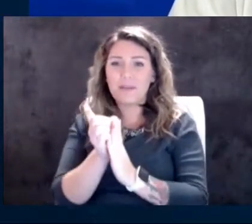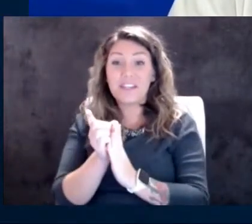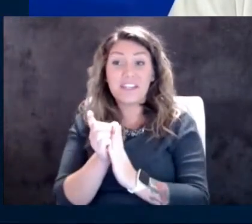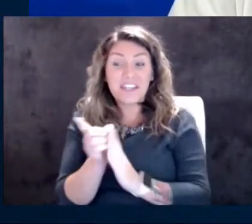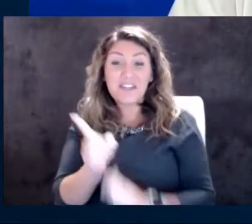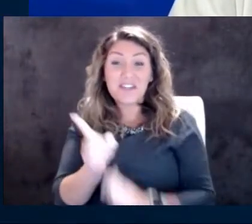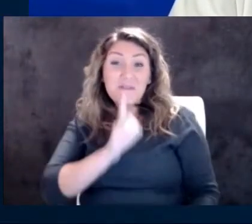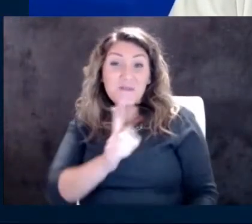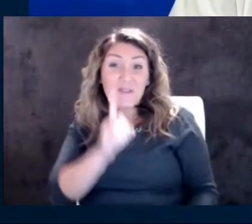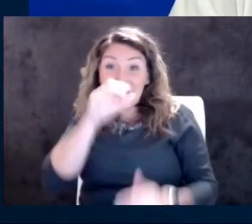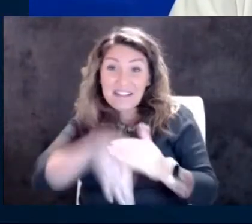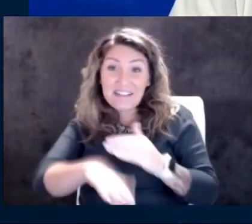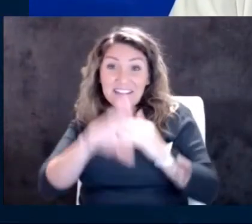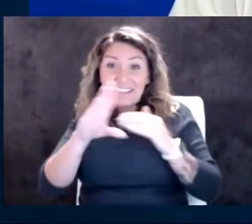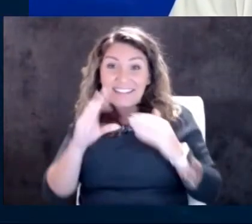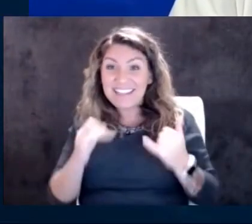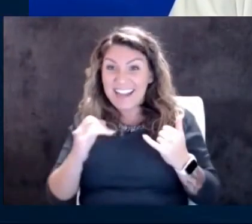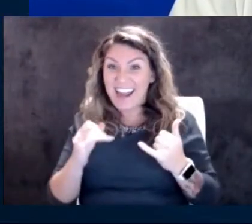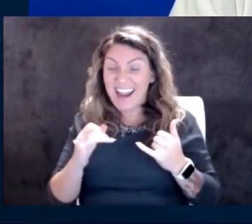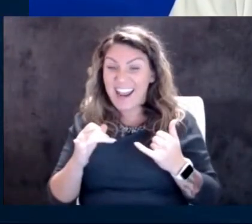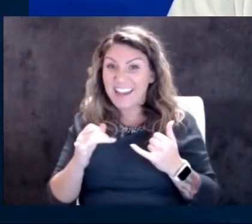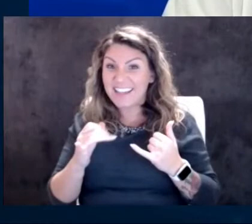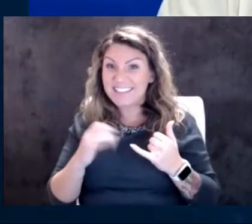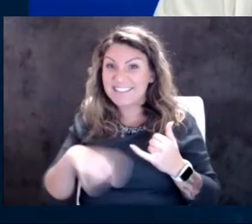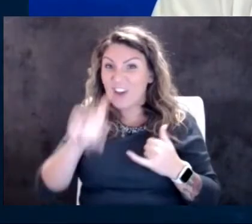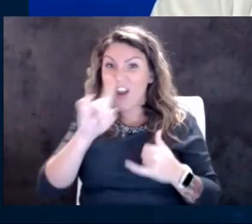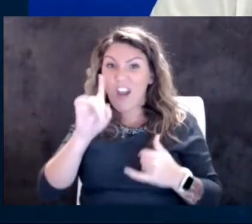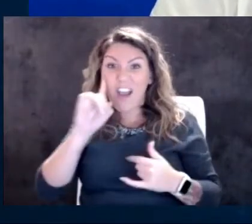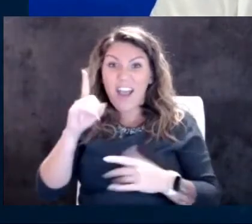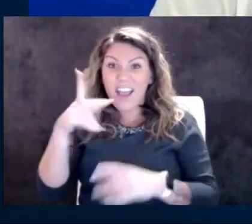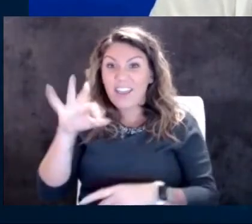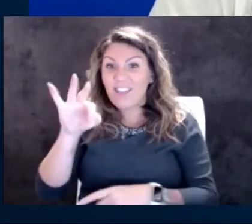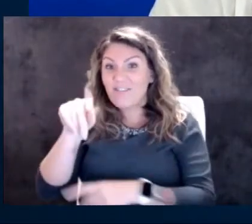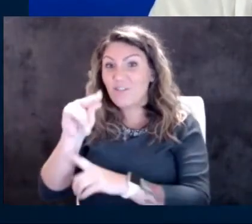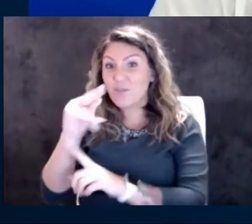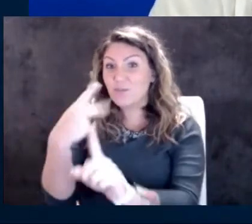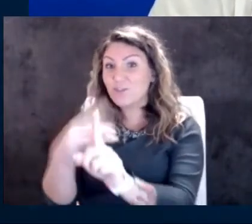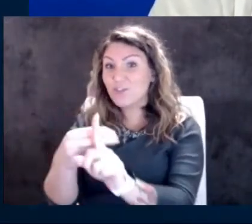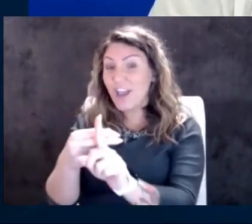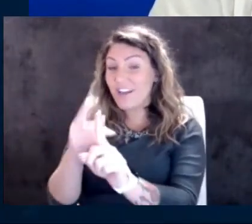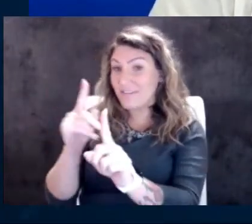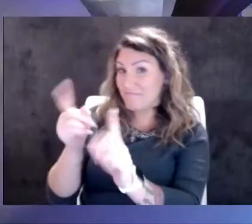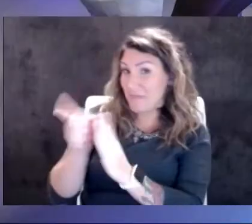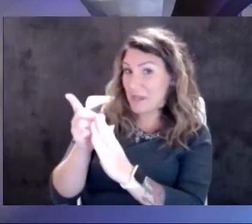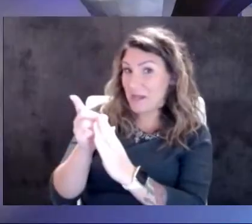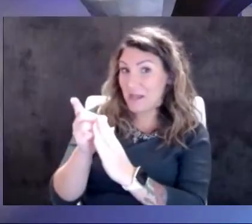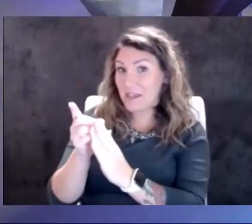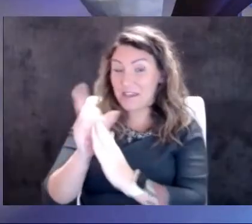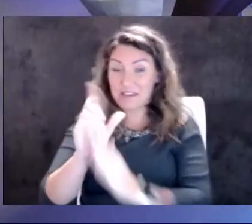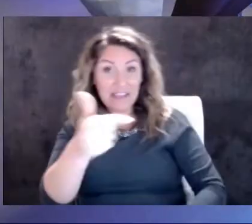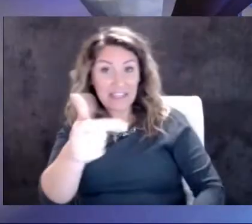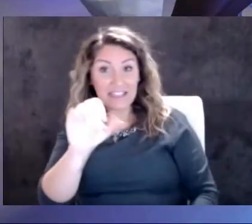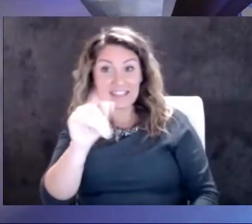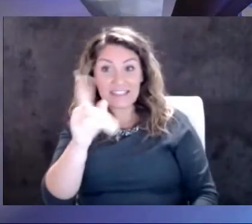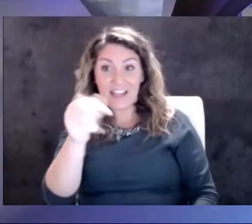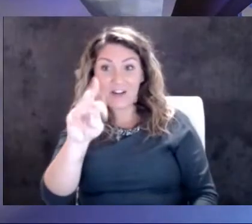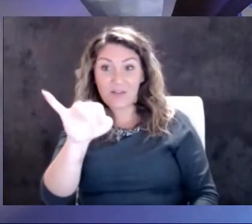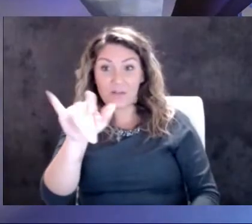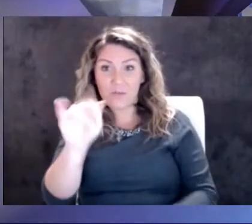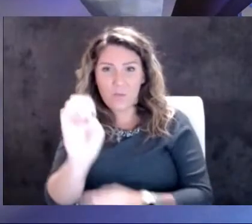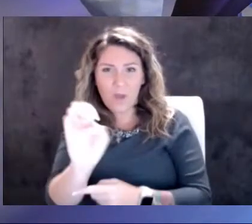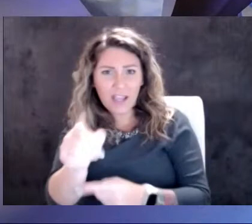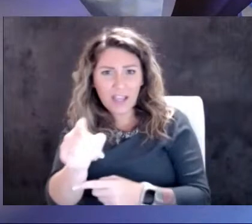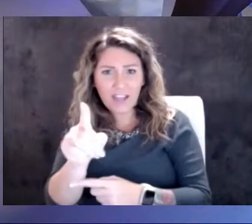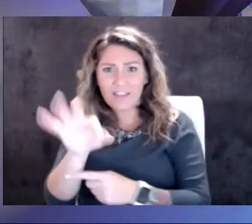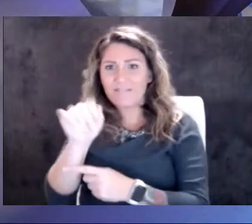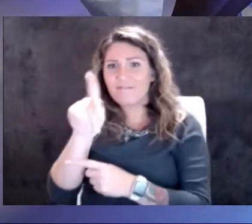in. Hawkeye, you're going to get a flu shot in just a minute. Yeah. Dr. Catherine Satterwhite, you're going to get a flu shot. I am. I'm going to get a flu shot. Have you already had your flu shot? I've